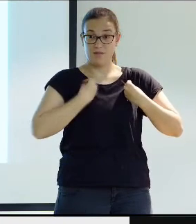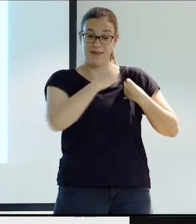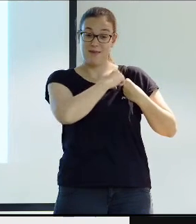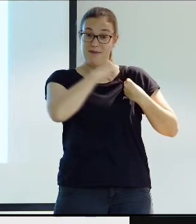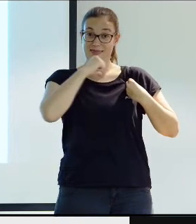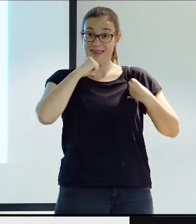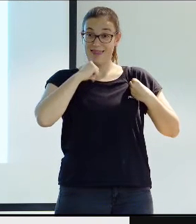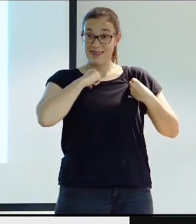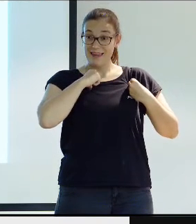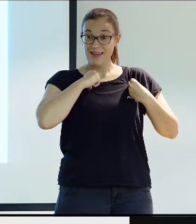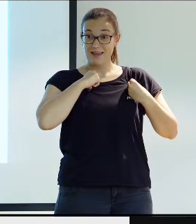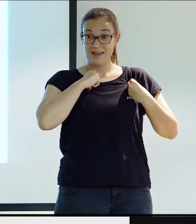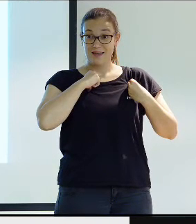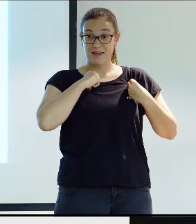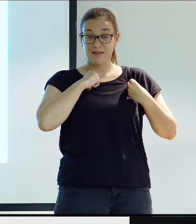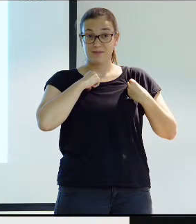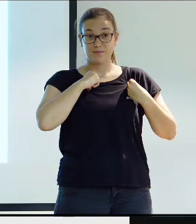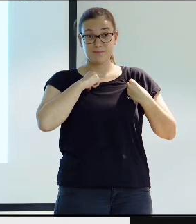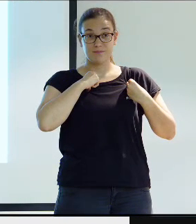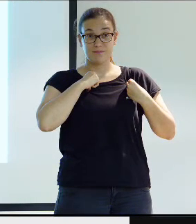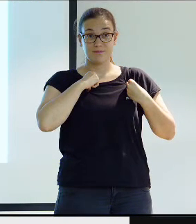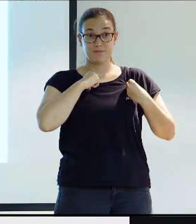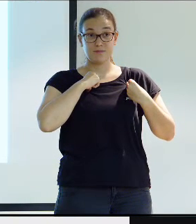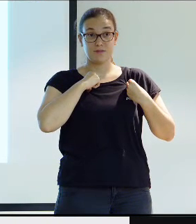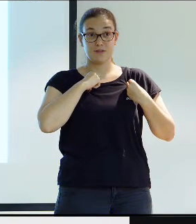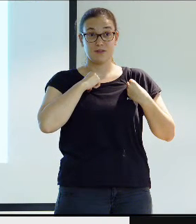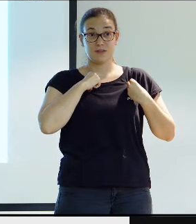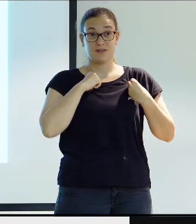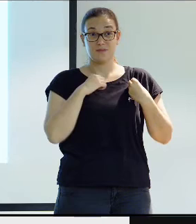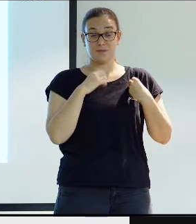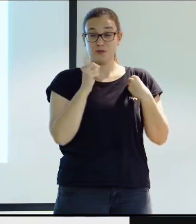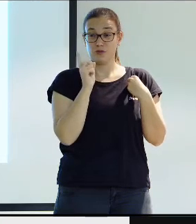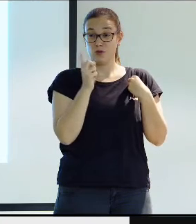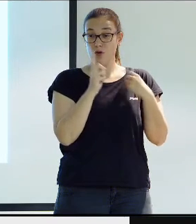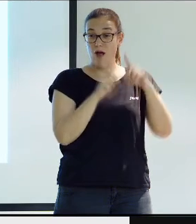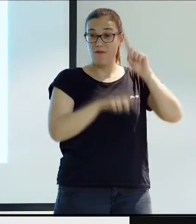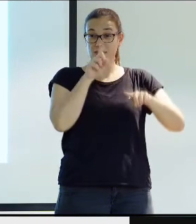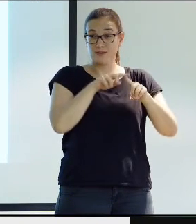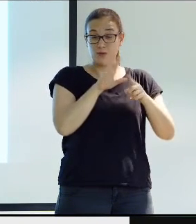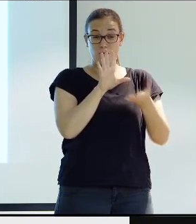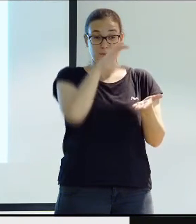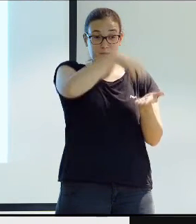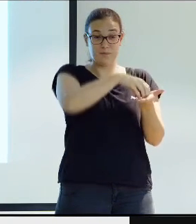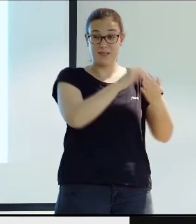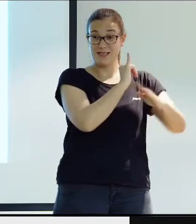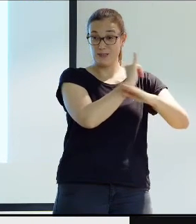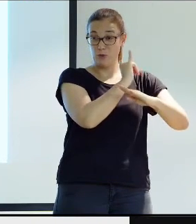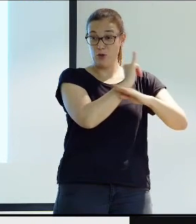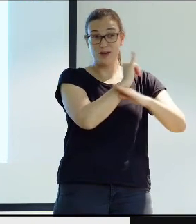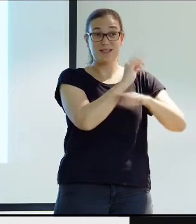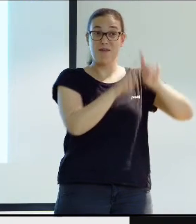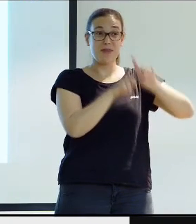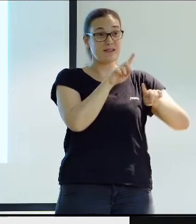independently and are only offering institutions as the only option for